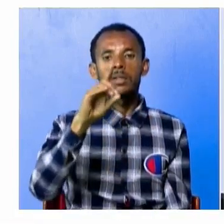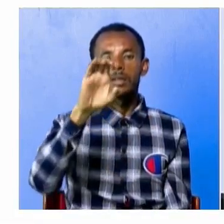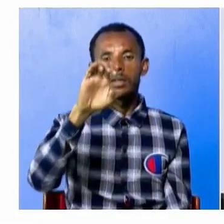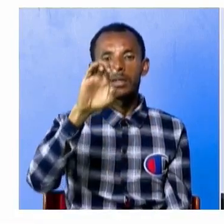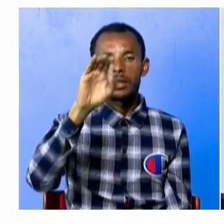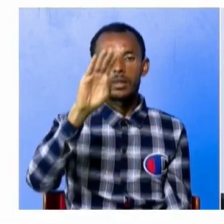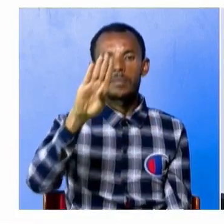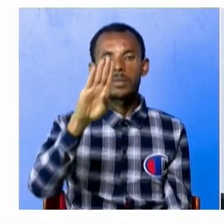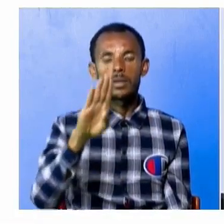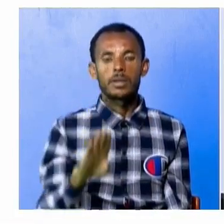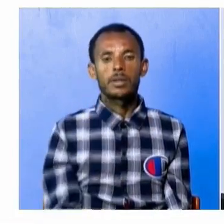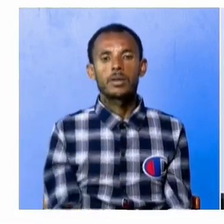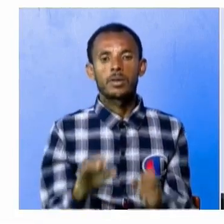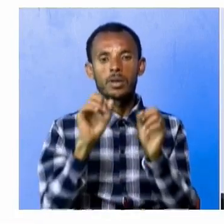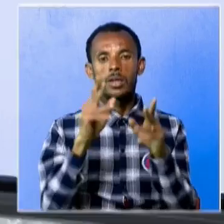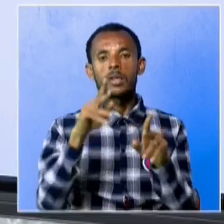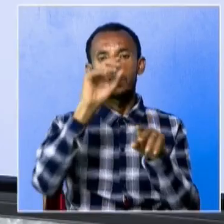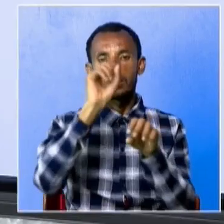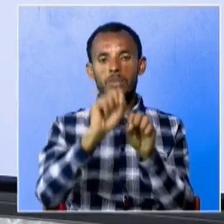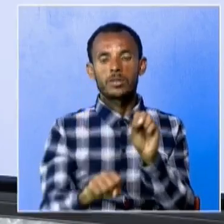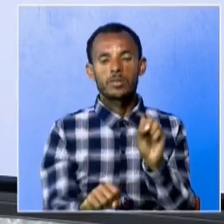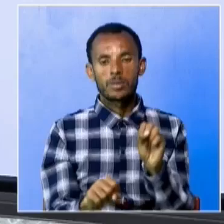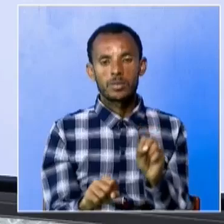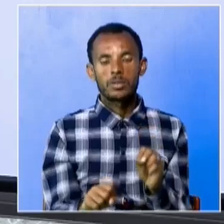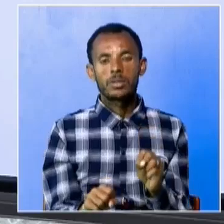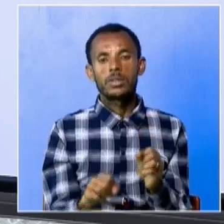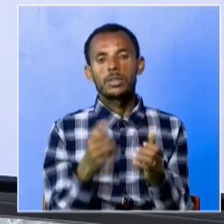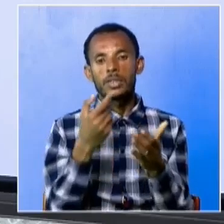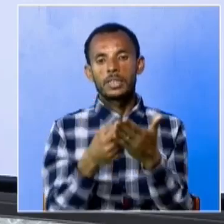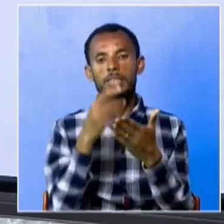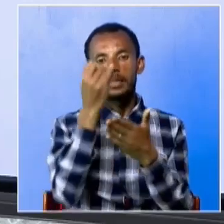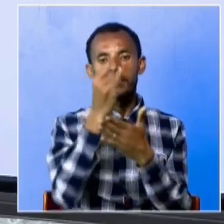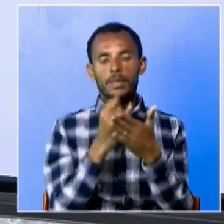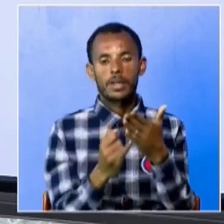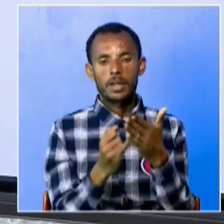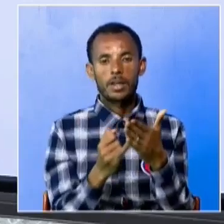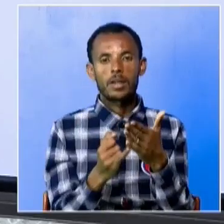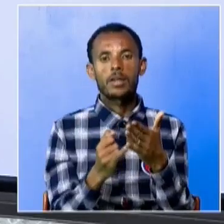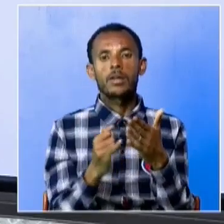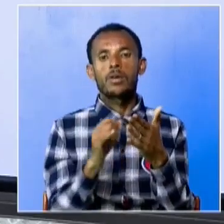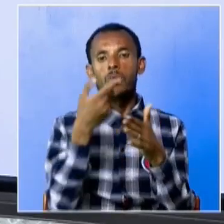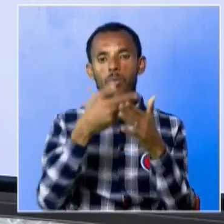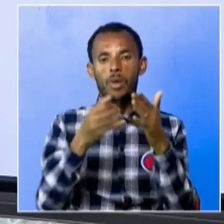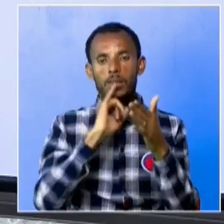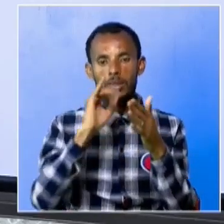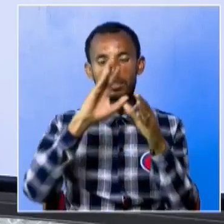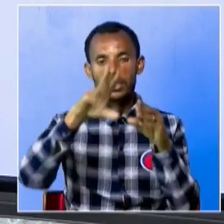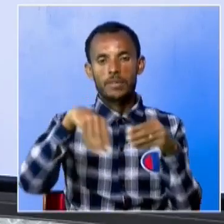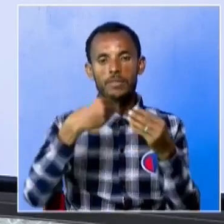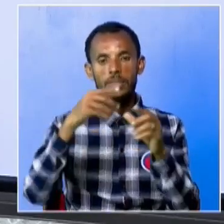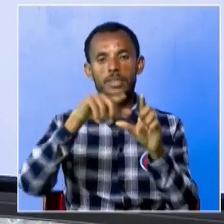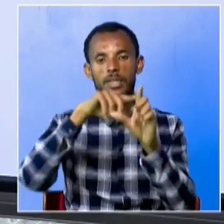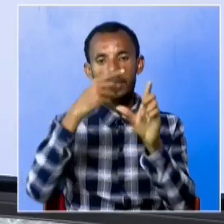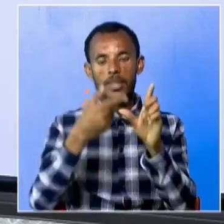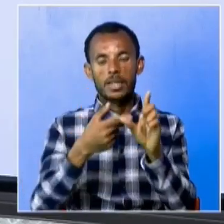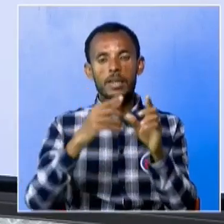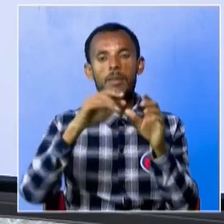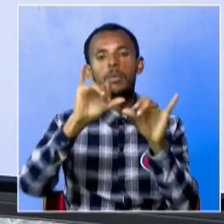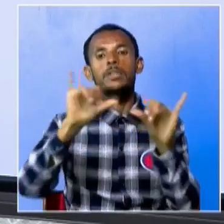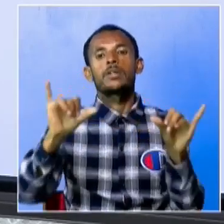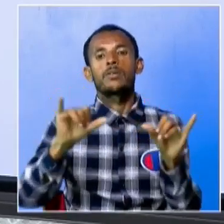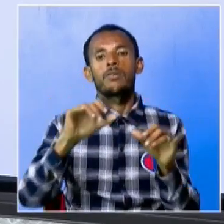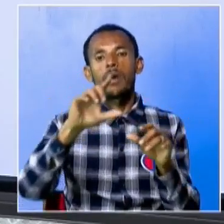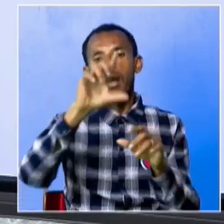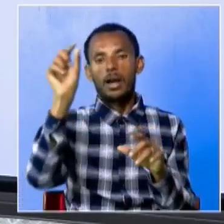DEB. Okay, so in this figure, what is given, the degree measure of arc BD